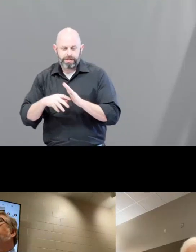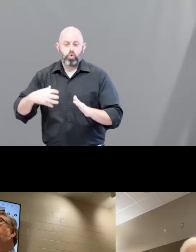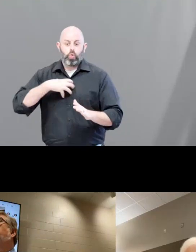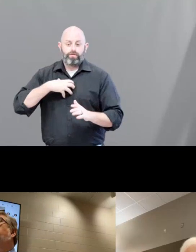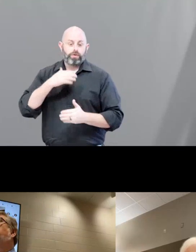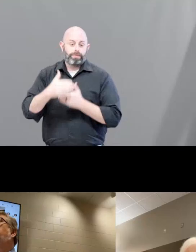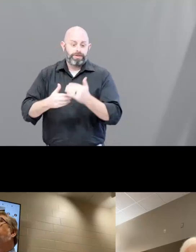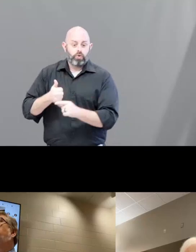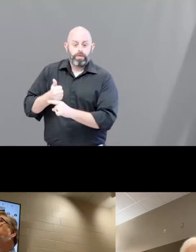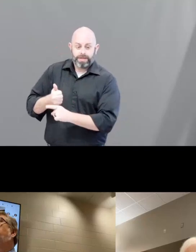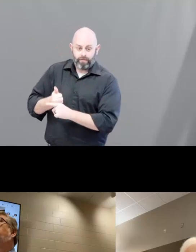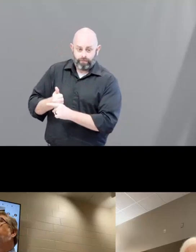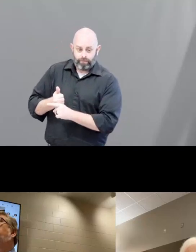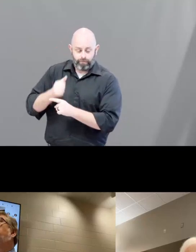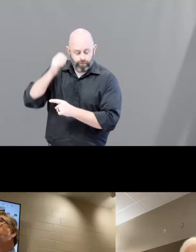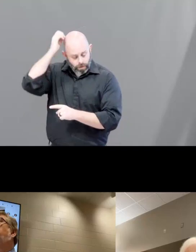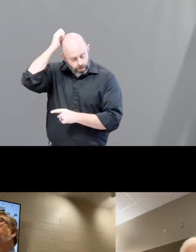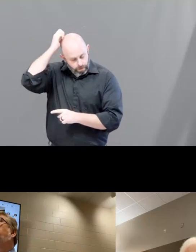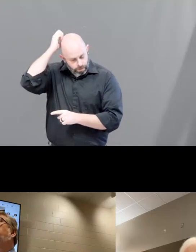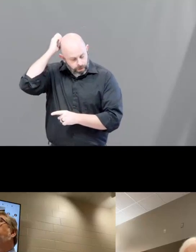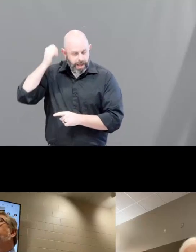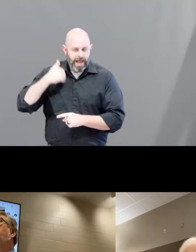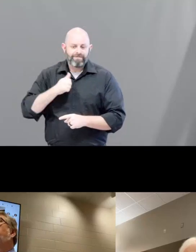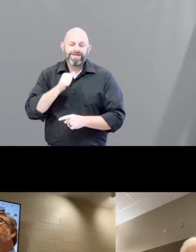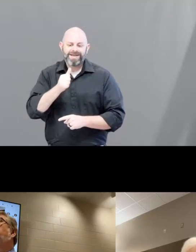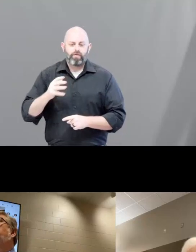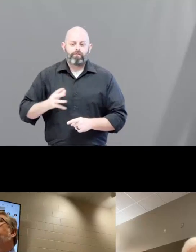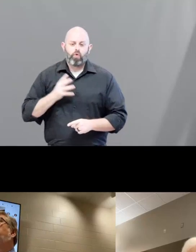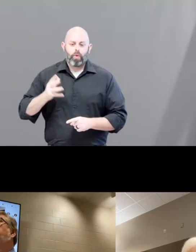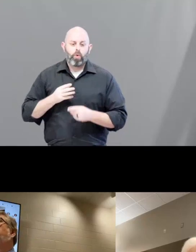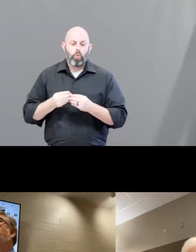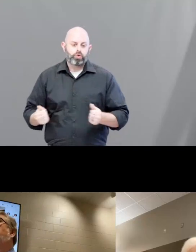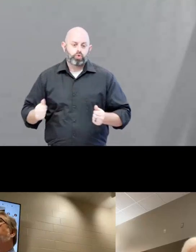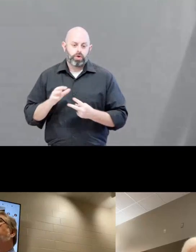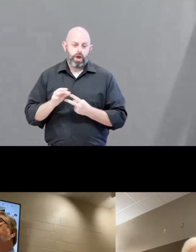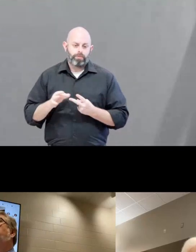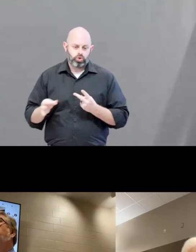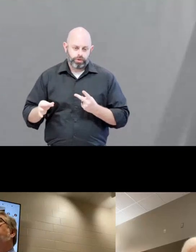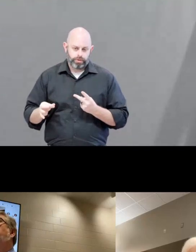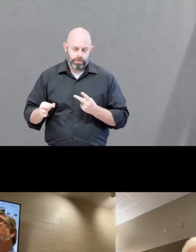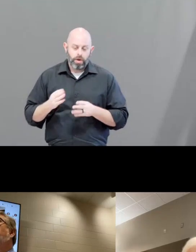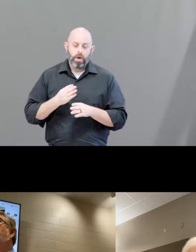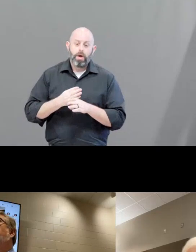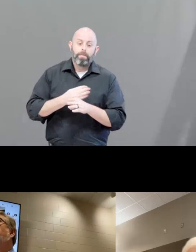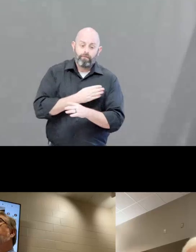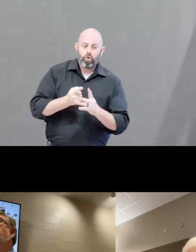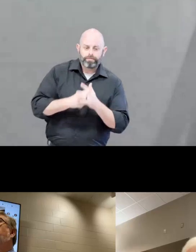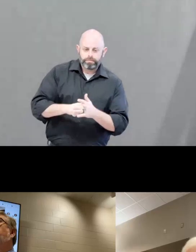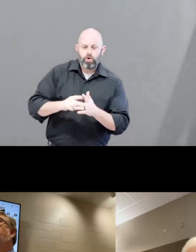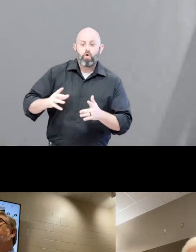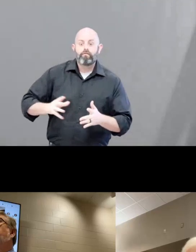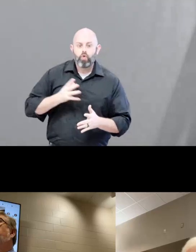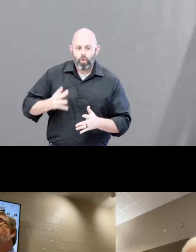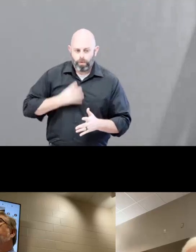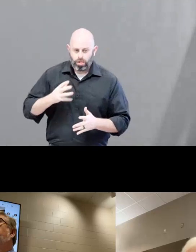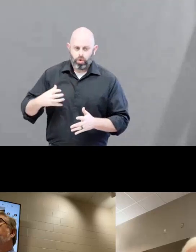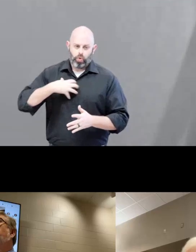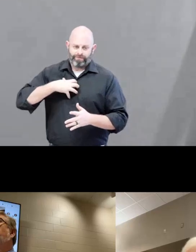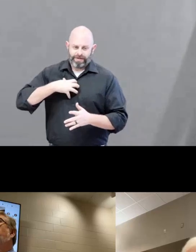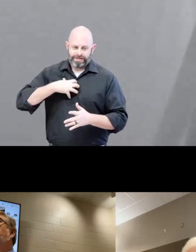procedures themselves. There's an informal resolution option prior to initiating a formal